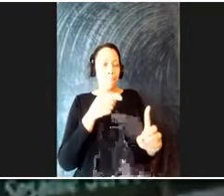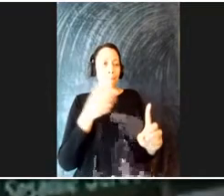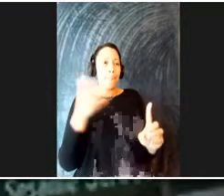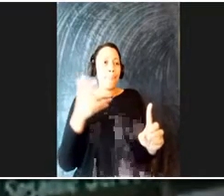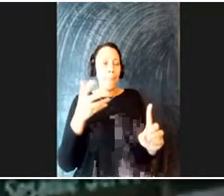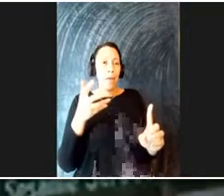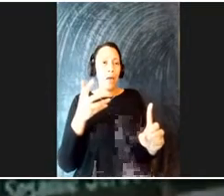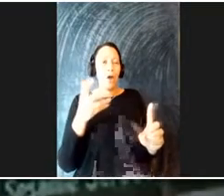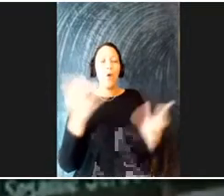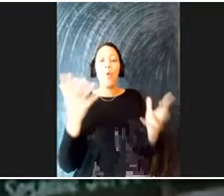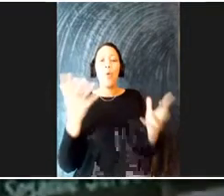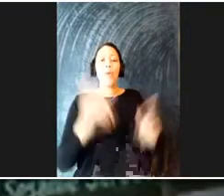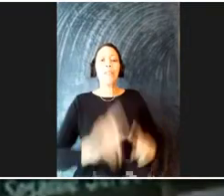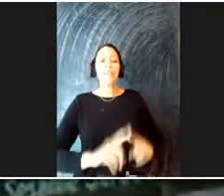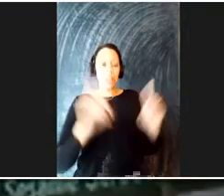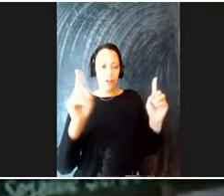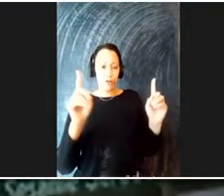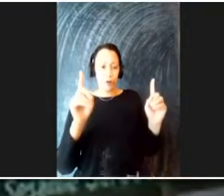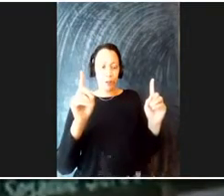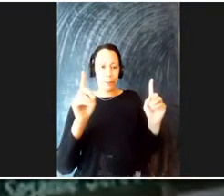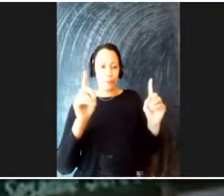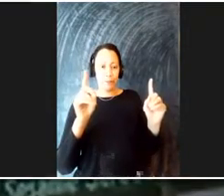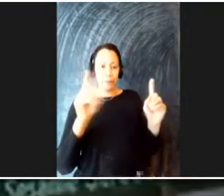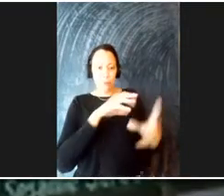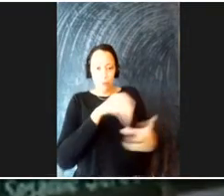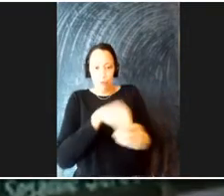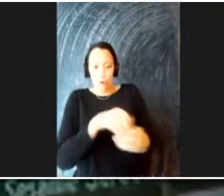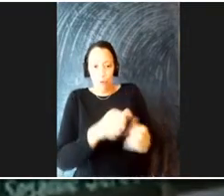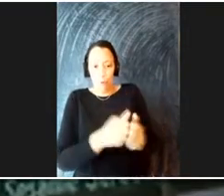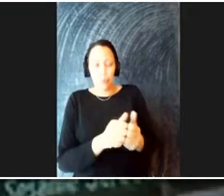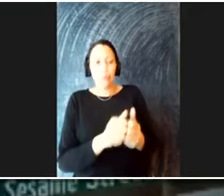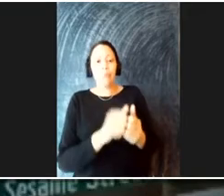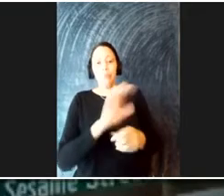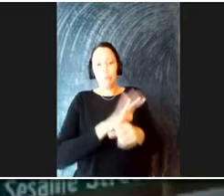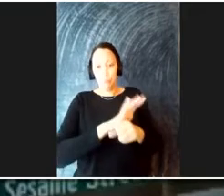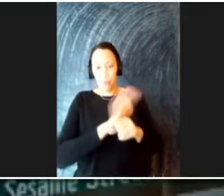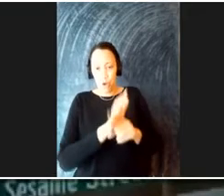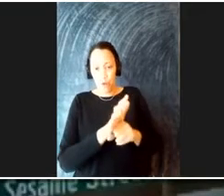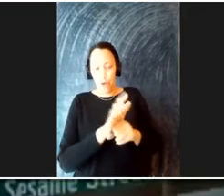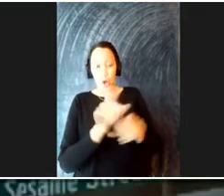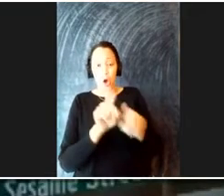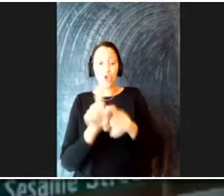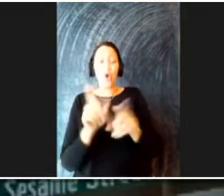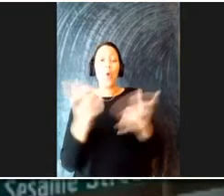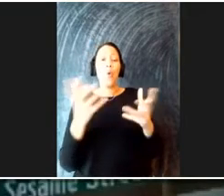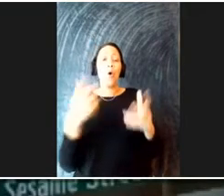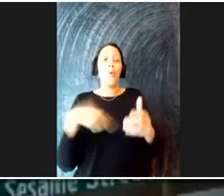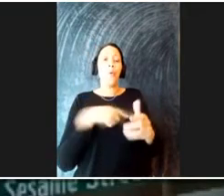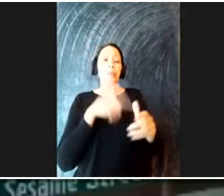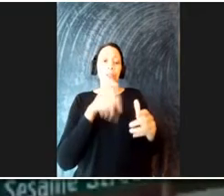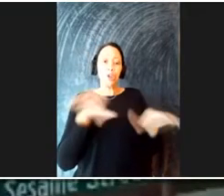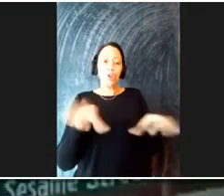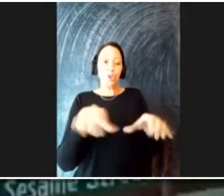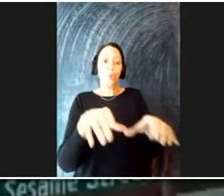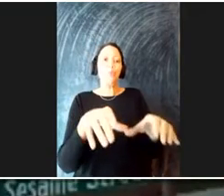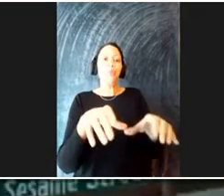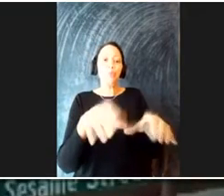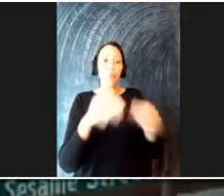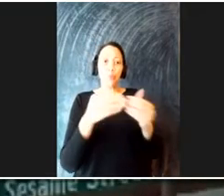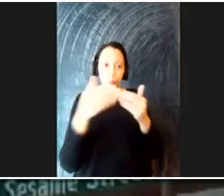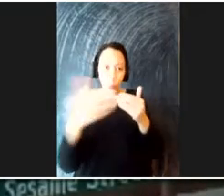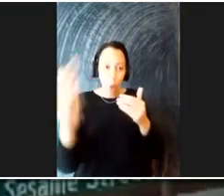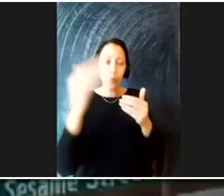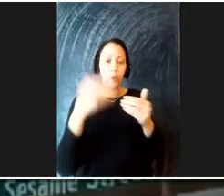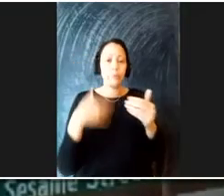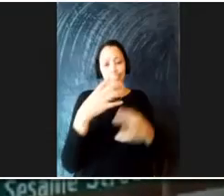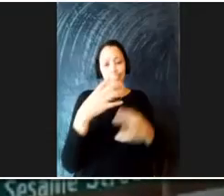testify if you could just look through your testimony real quick and know that we really will put a hard stop on